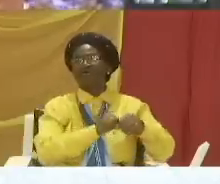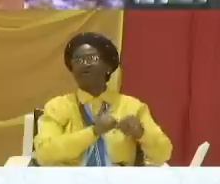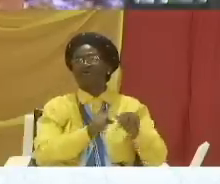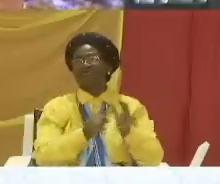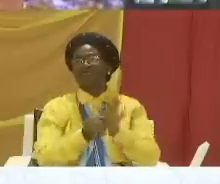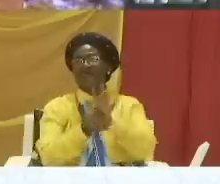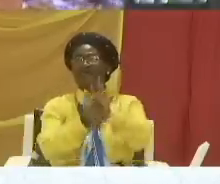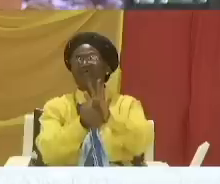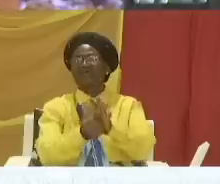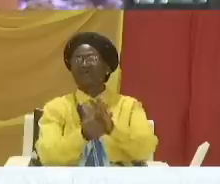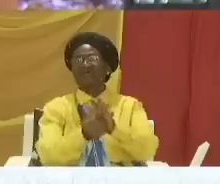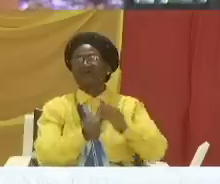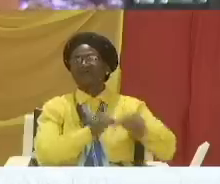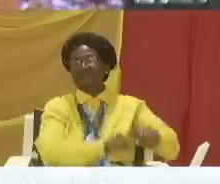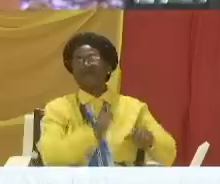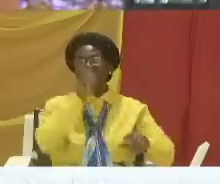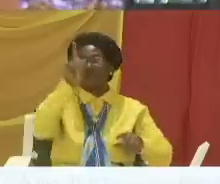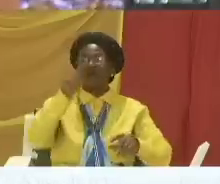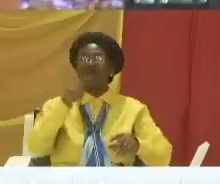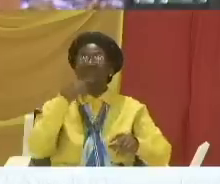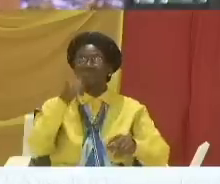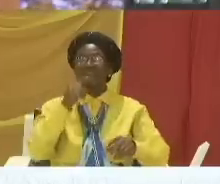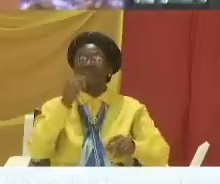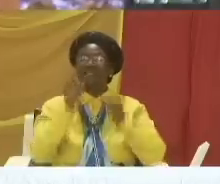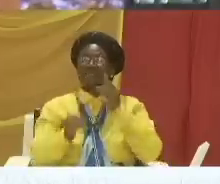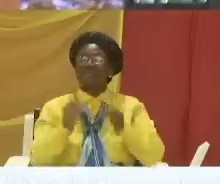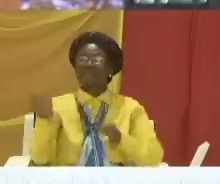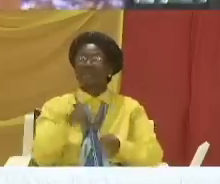Side one says, if you do this,